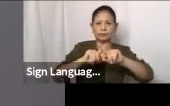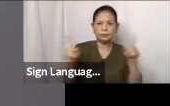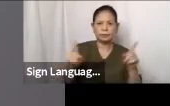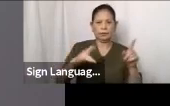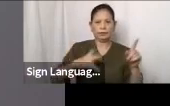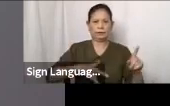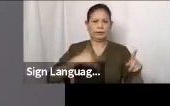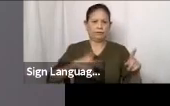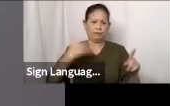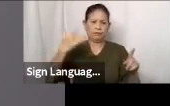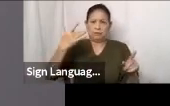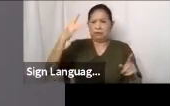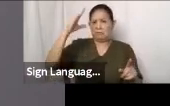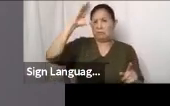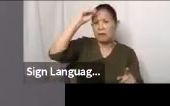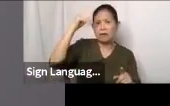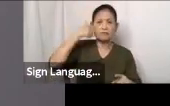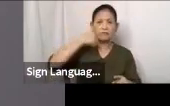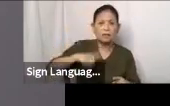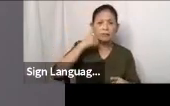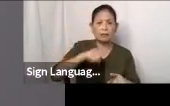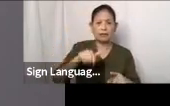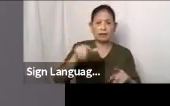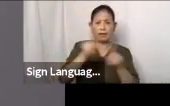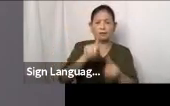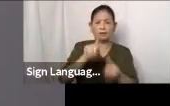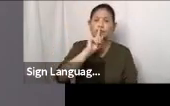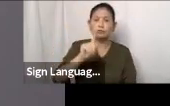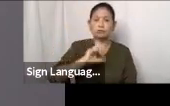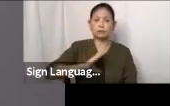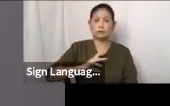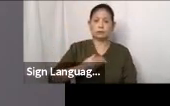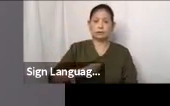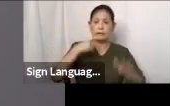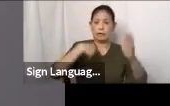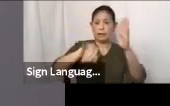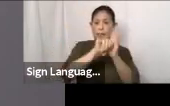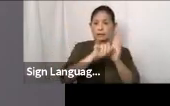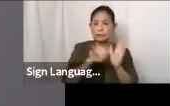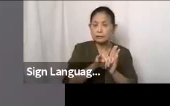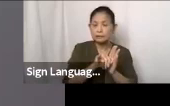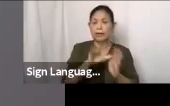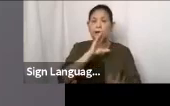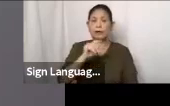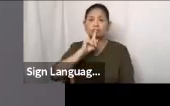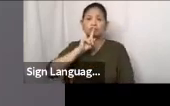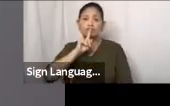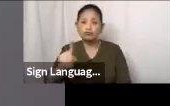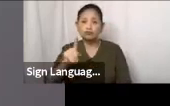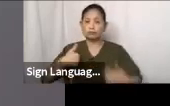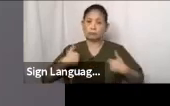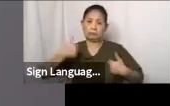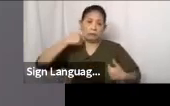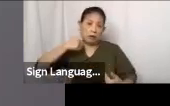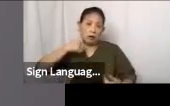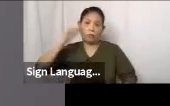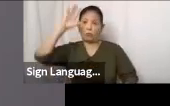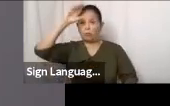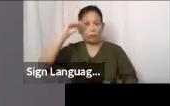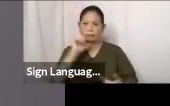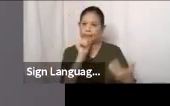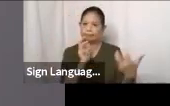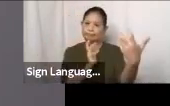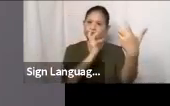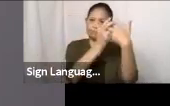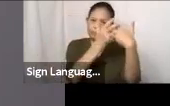male or female. And in transgenders, this identity and actual sex at birth does not match.